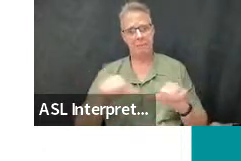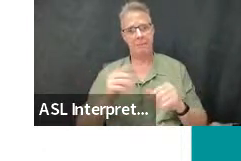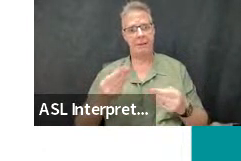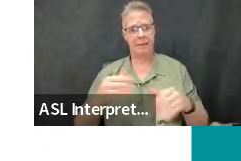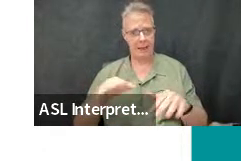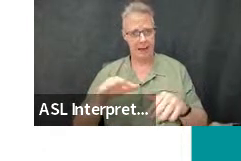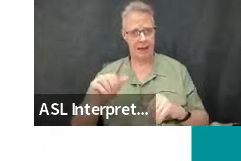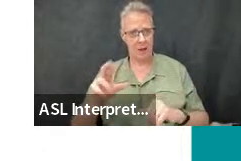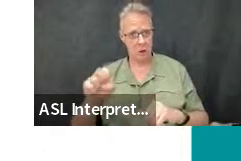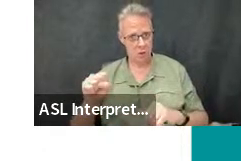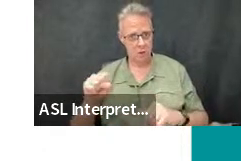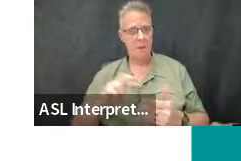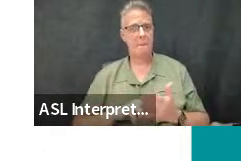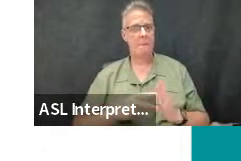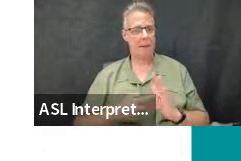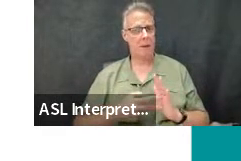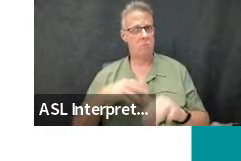taking